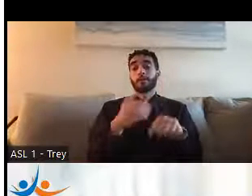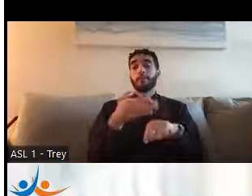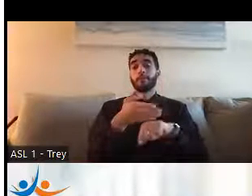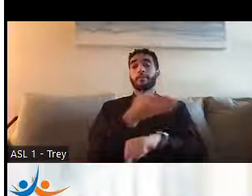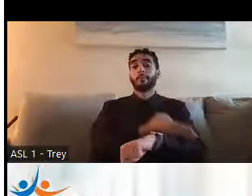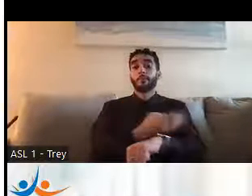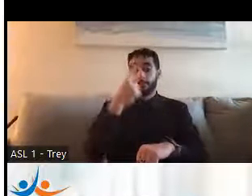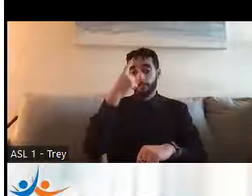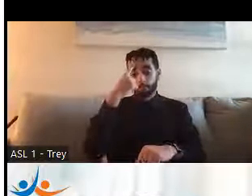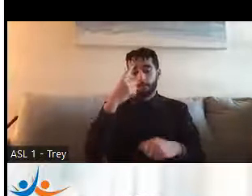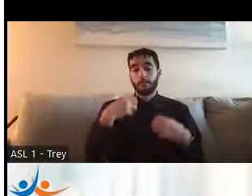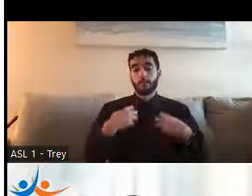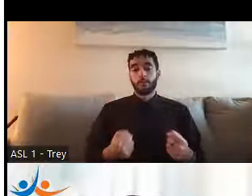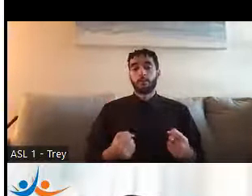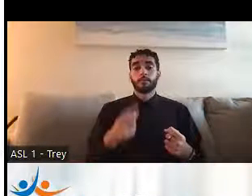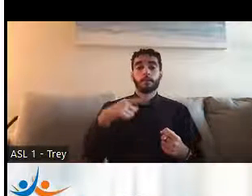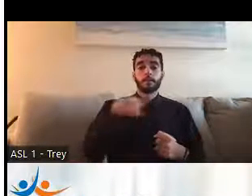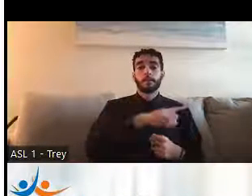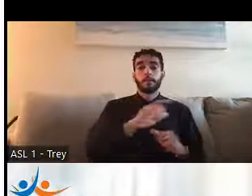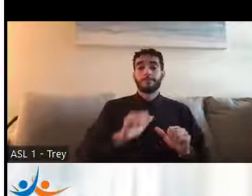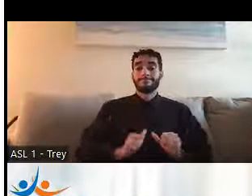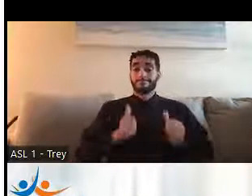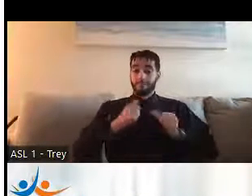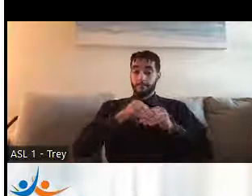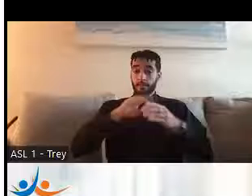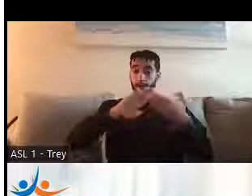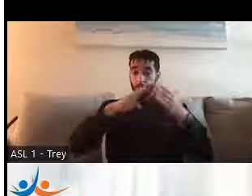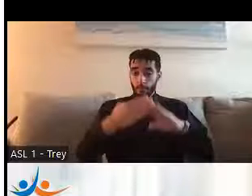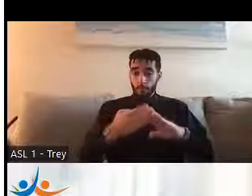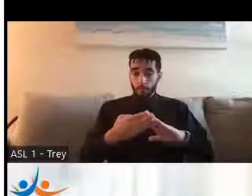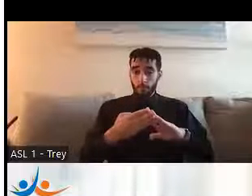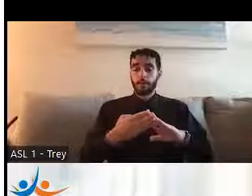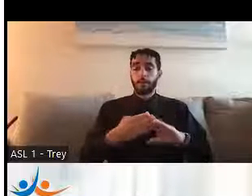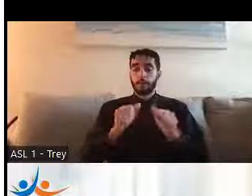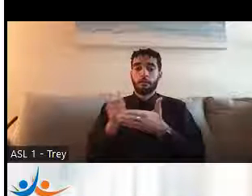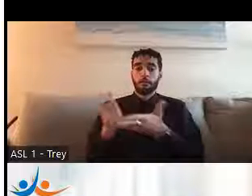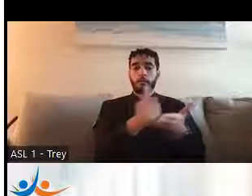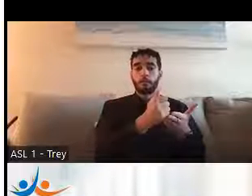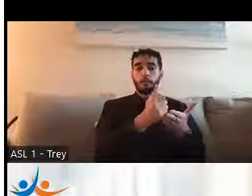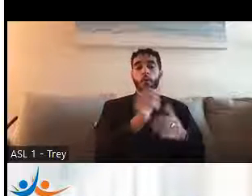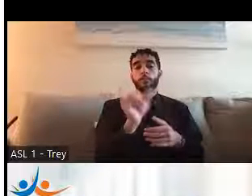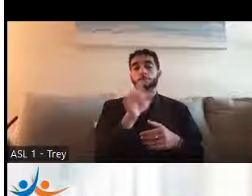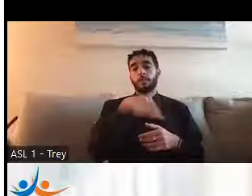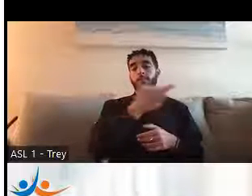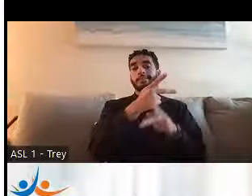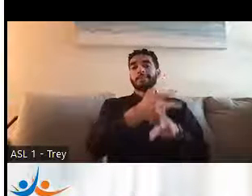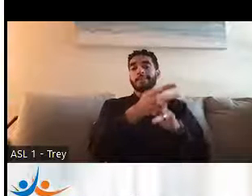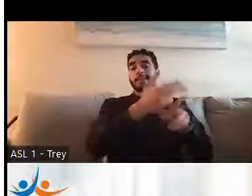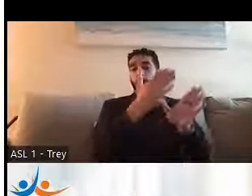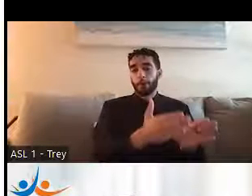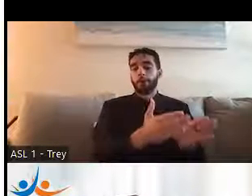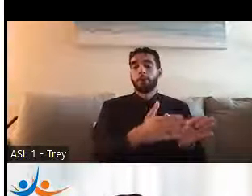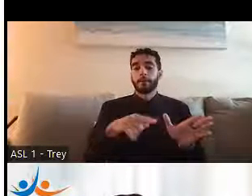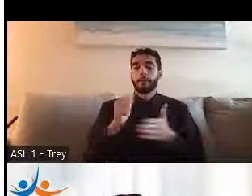cognitive impairment for people living in the community, and help meet the needs of caregivers. So overall, there are 4 overarching goals